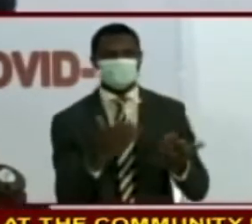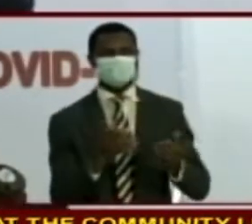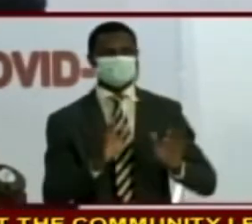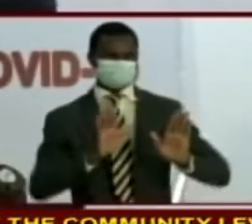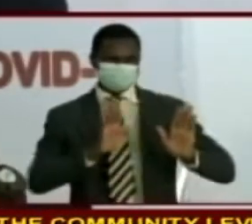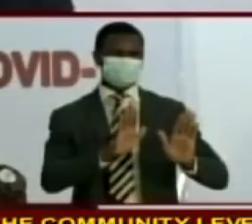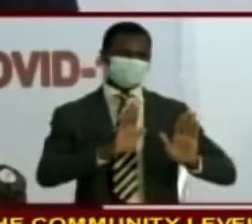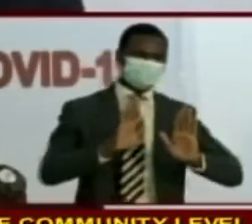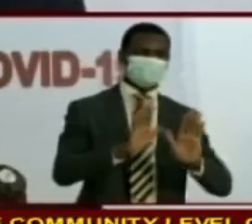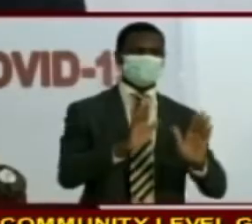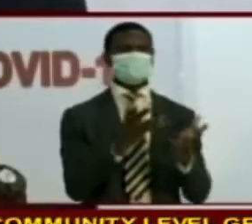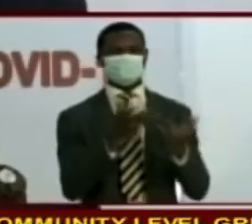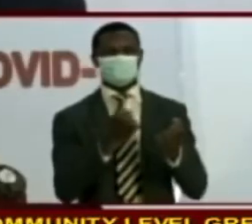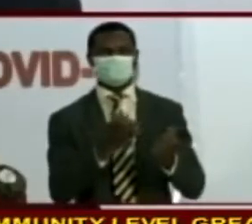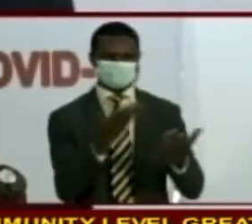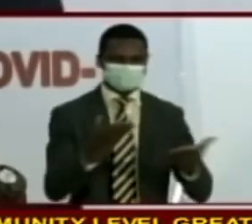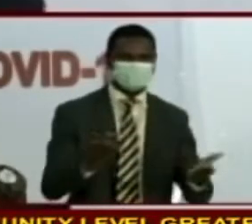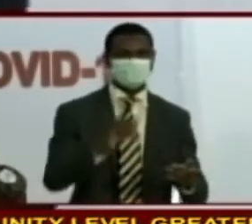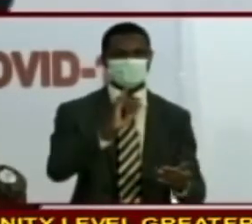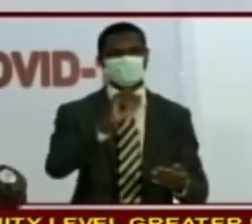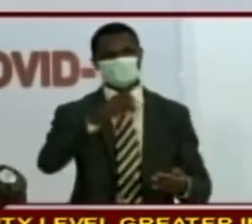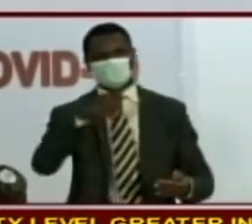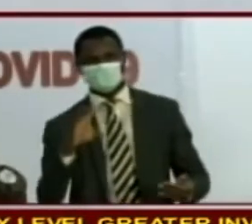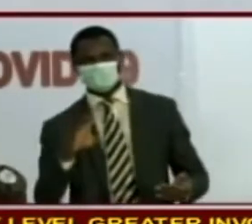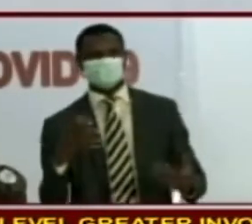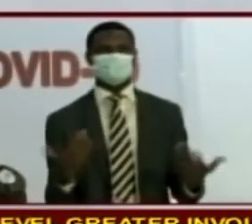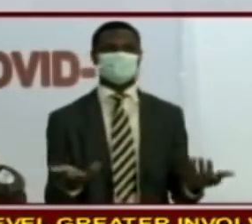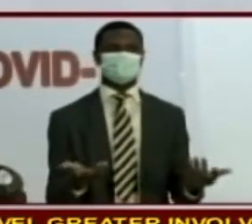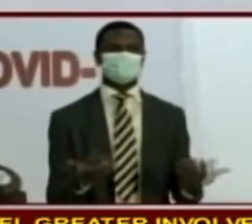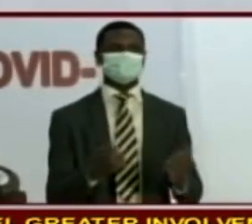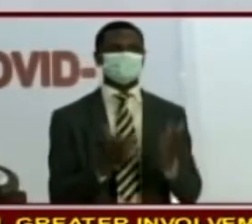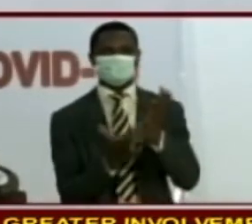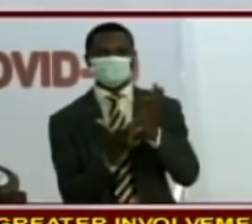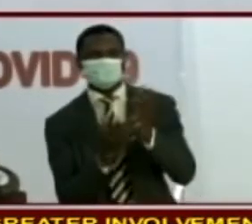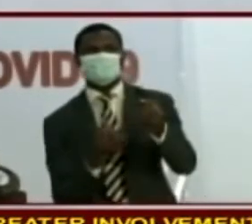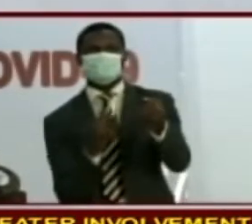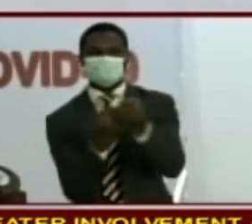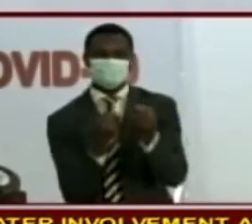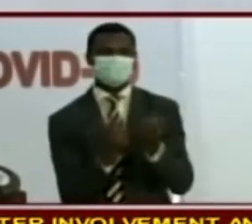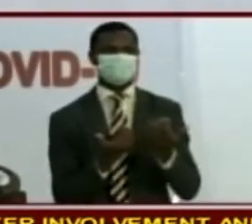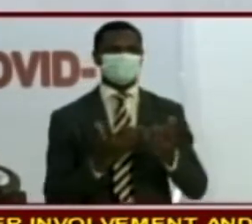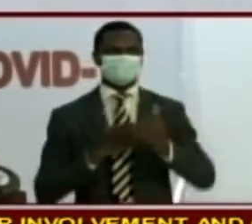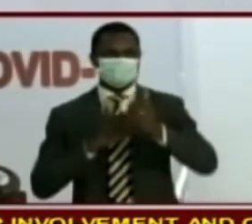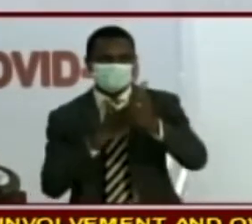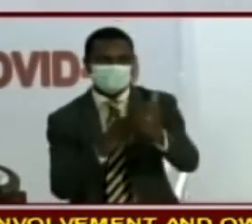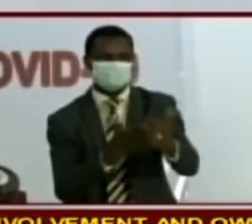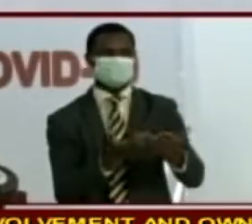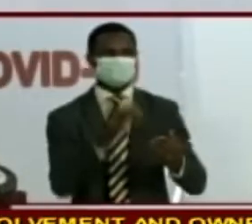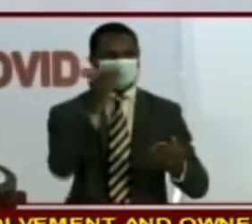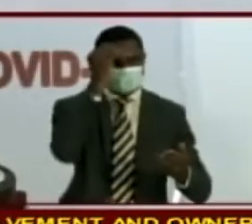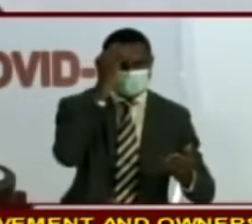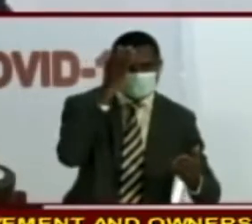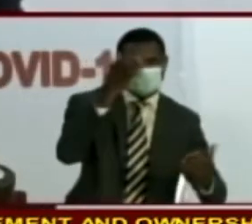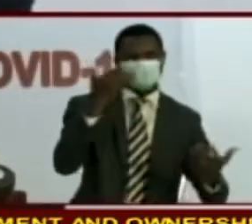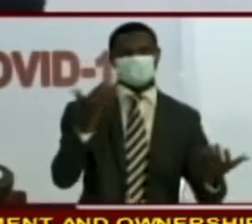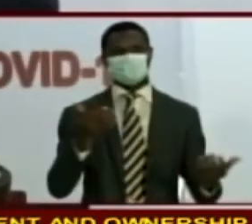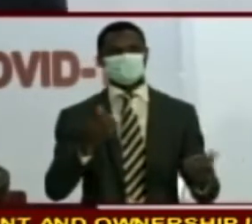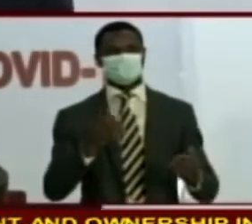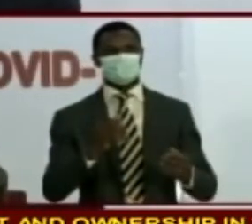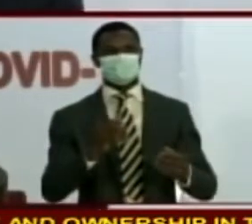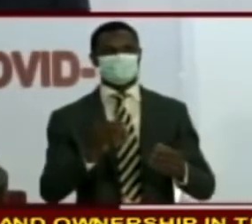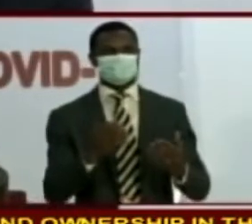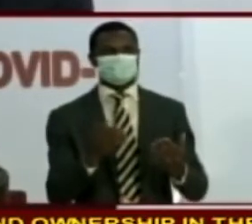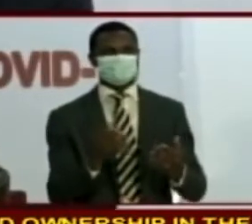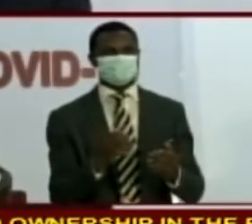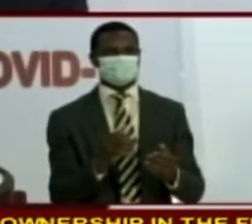for commodities, IPC, technical support, guidance, knowledge. So